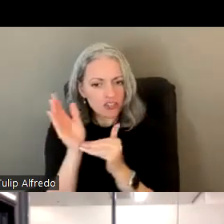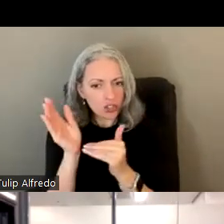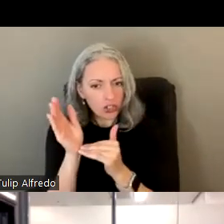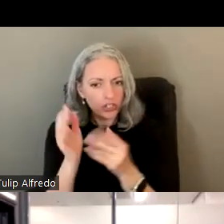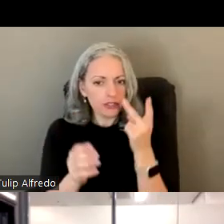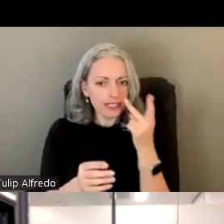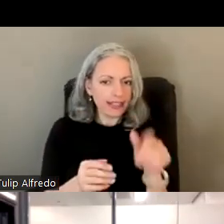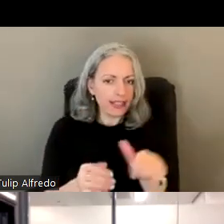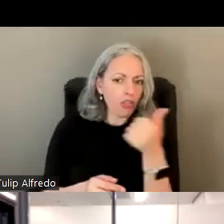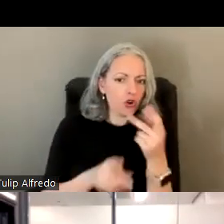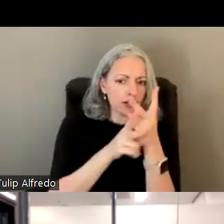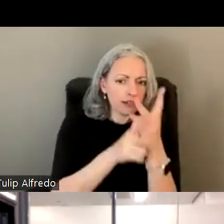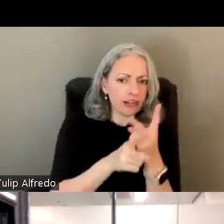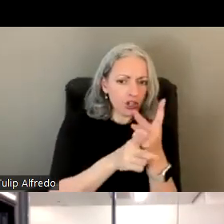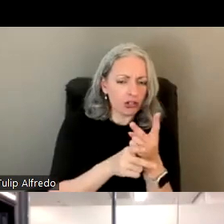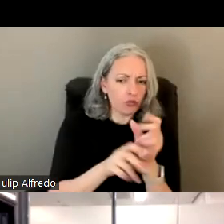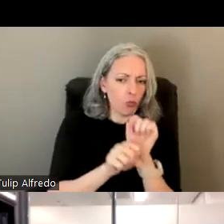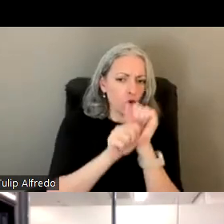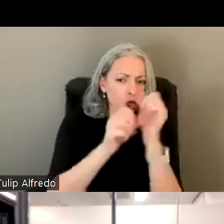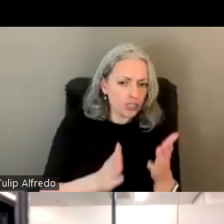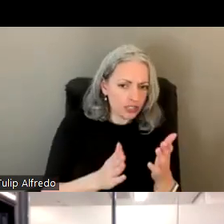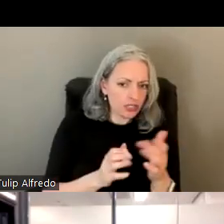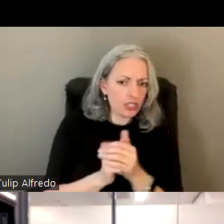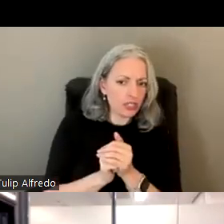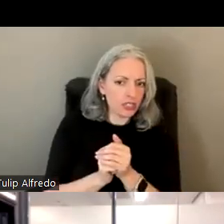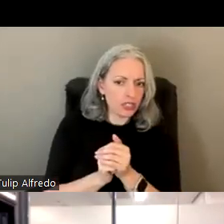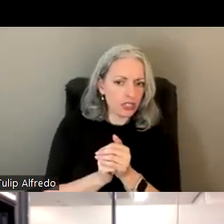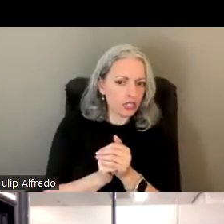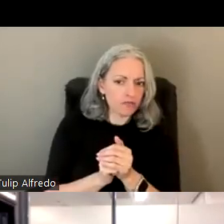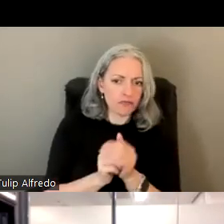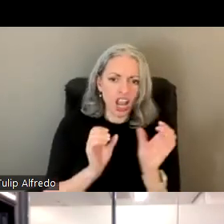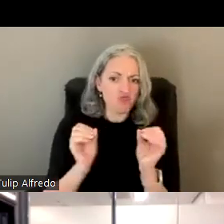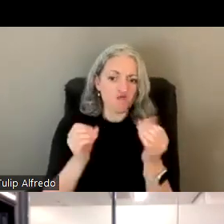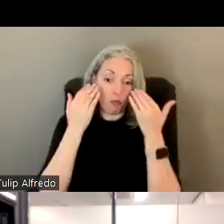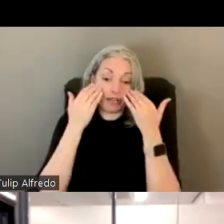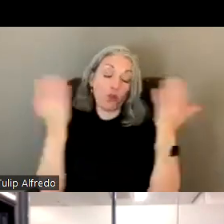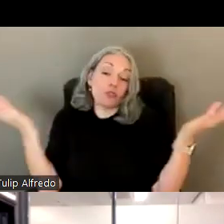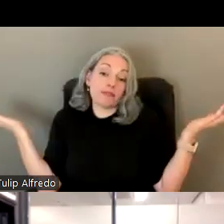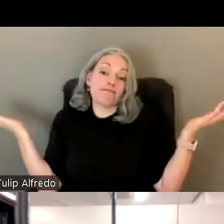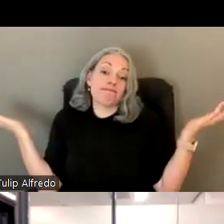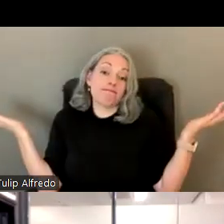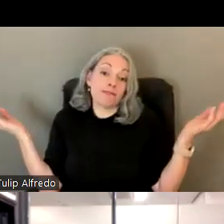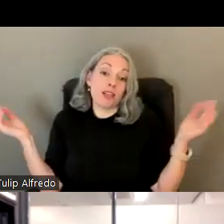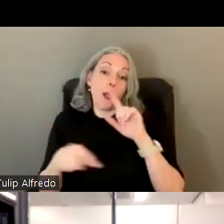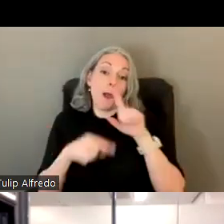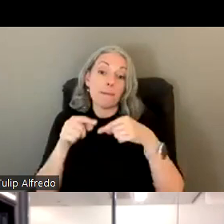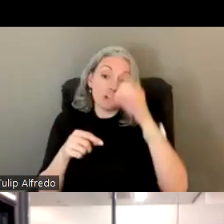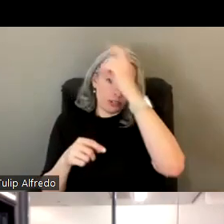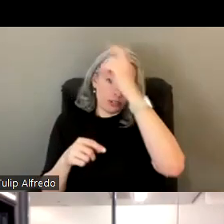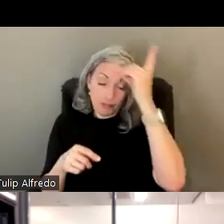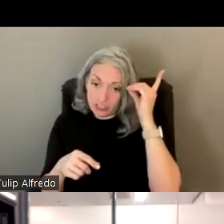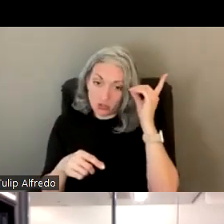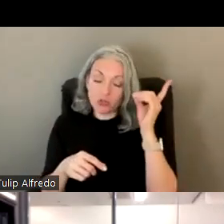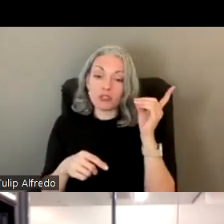see other caregivers, care workers, and nobody knows about dementia and those with intellectual